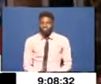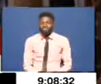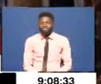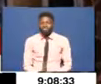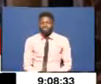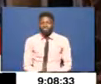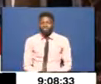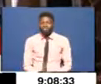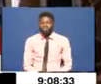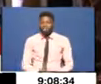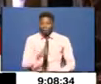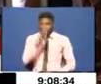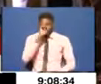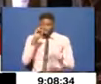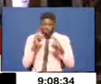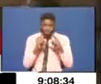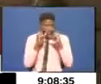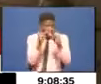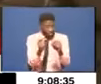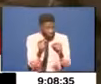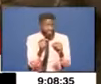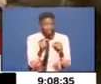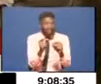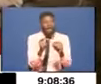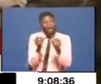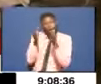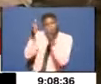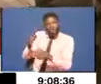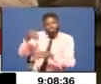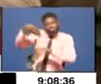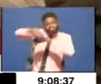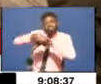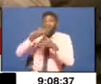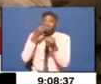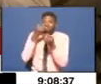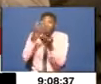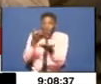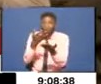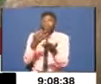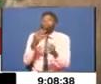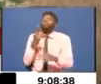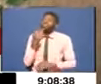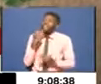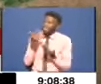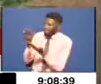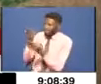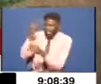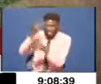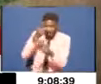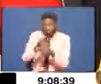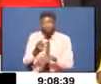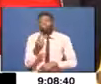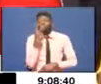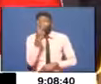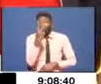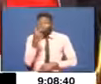Police say they were tipped off about a consignment of sugar which had been stored inside two warehouses in